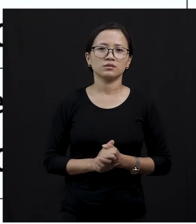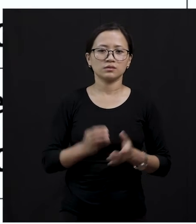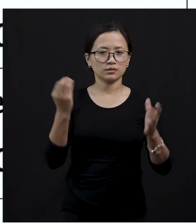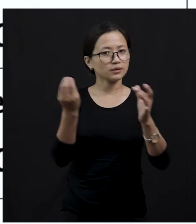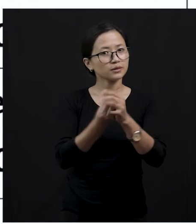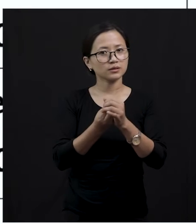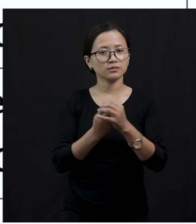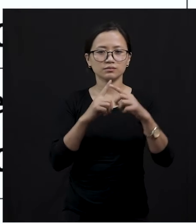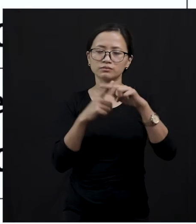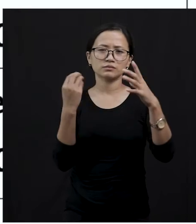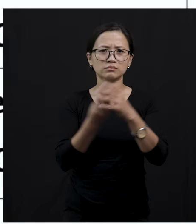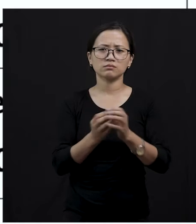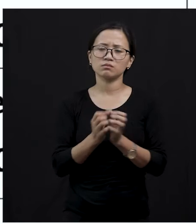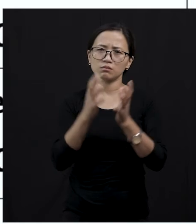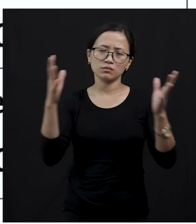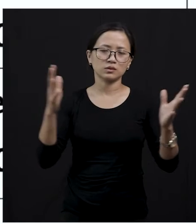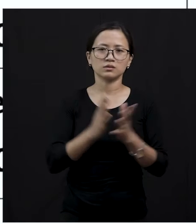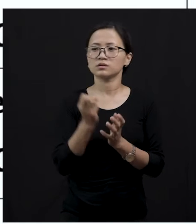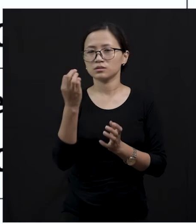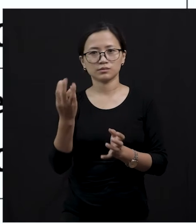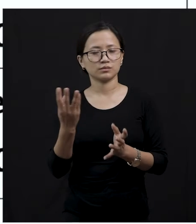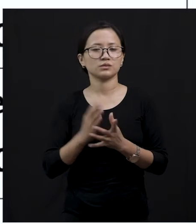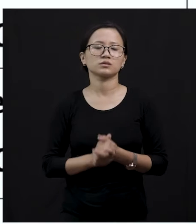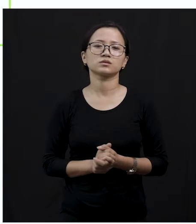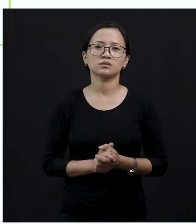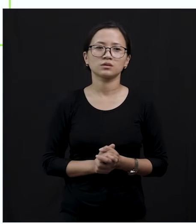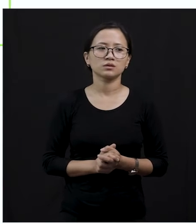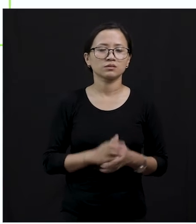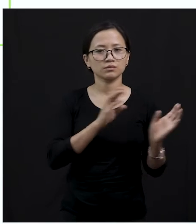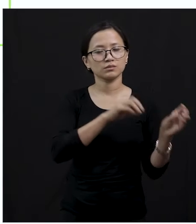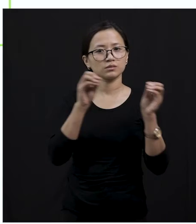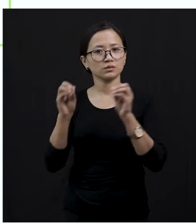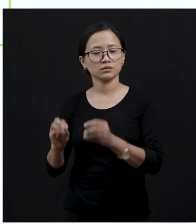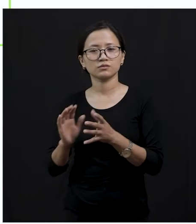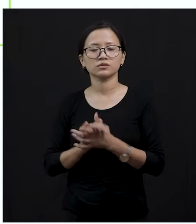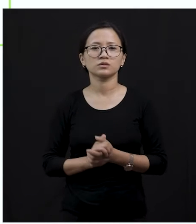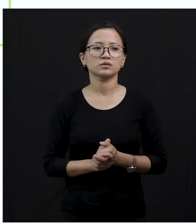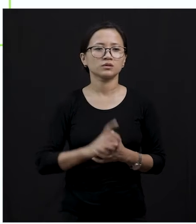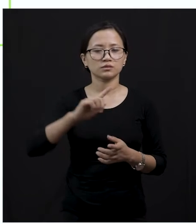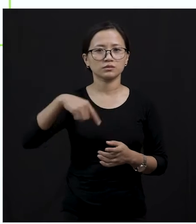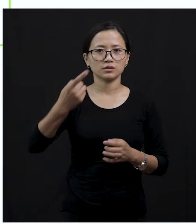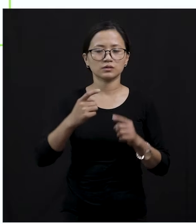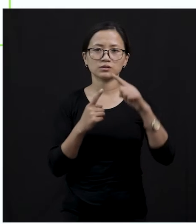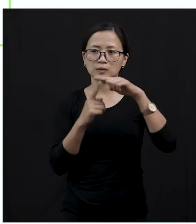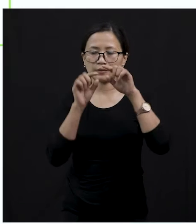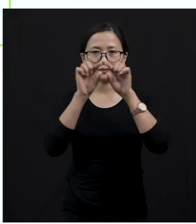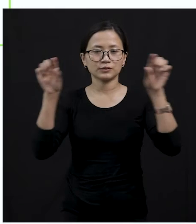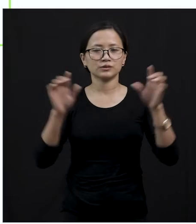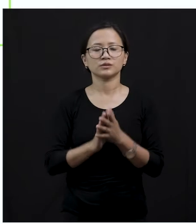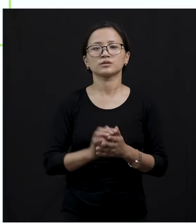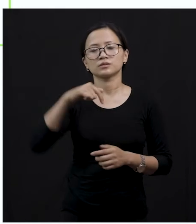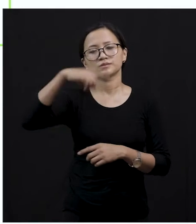adding more numbers to it. All right, so with that we will move on to the next topic for